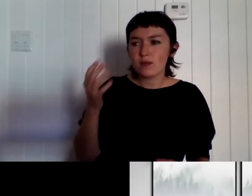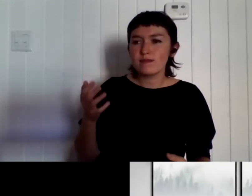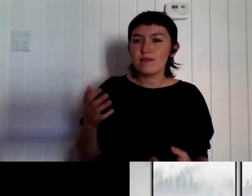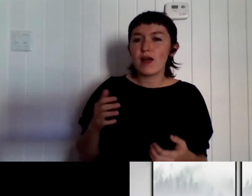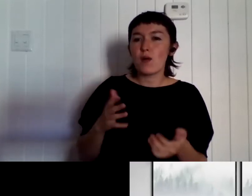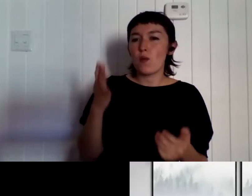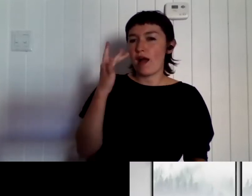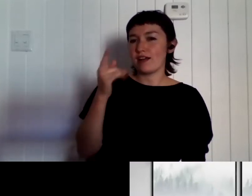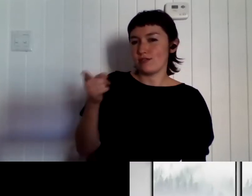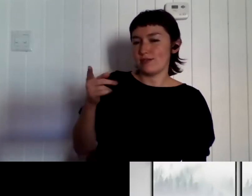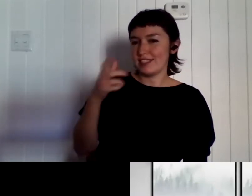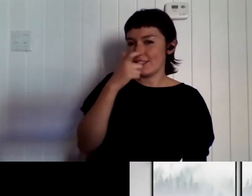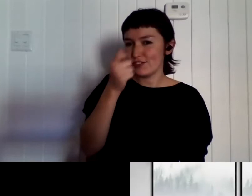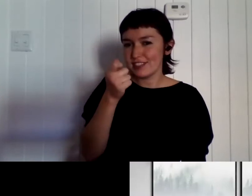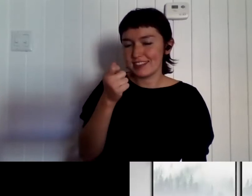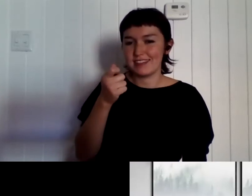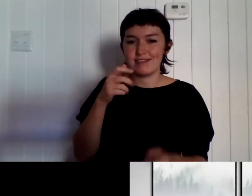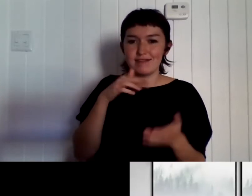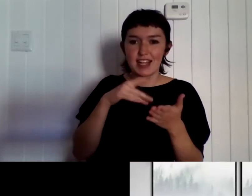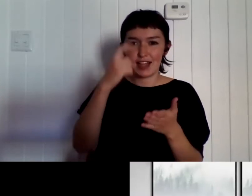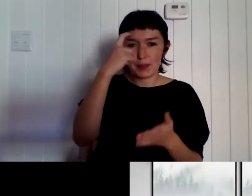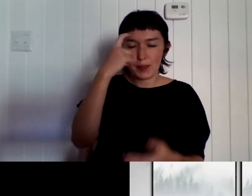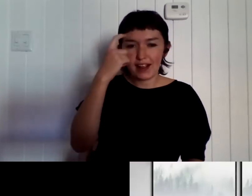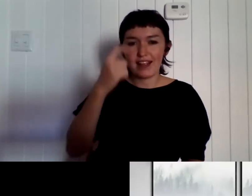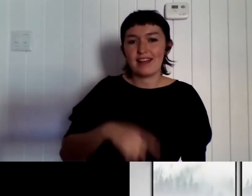your first realization? You're like, I want to be a